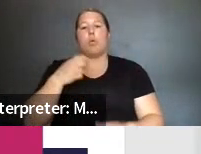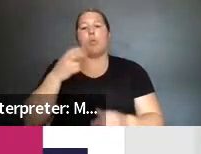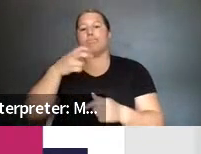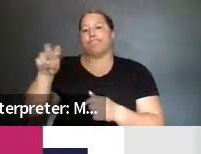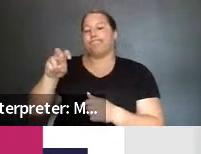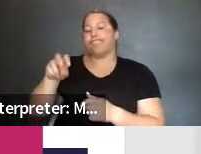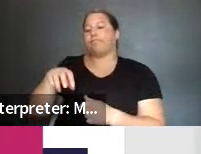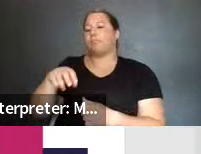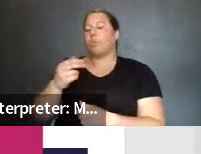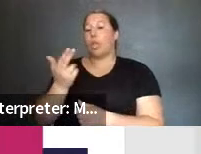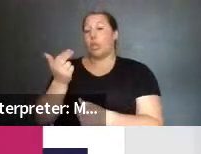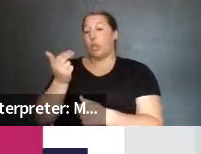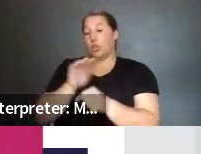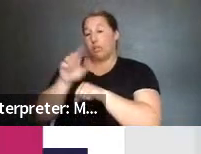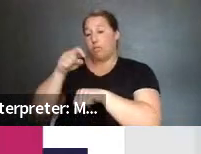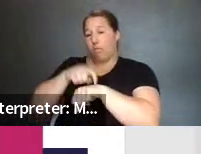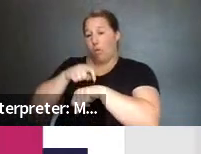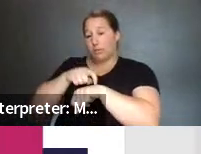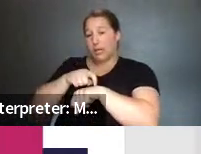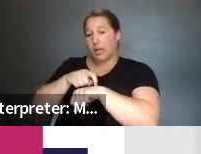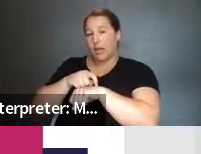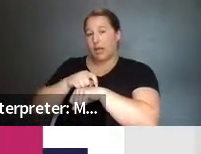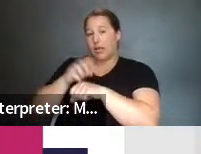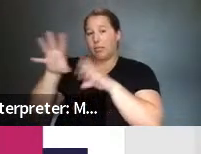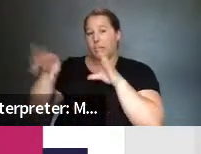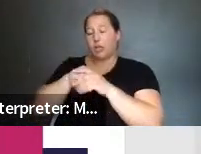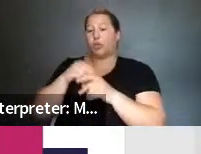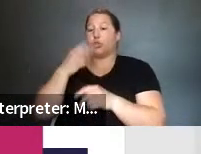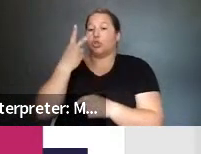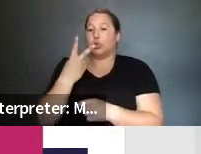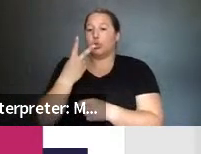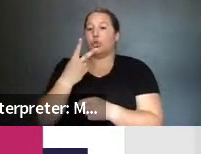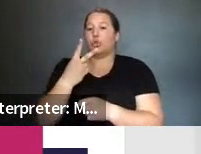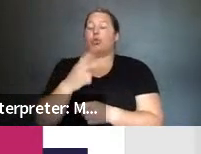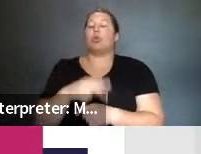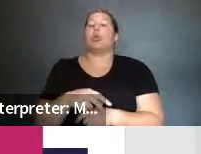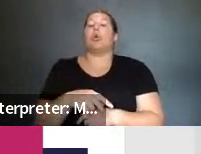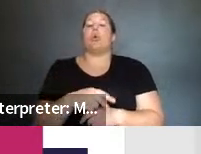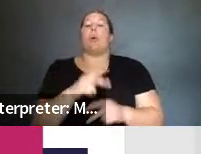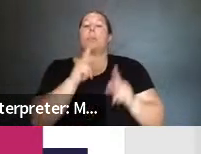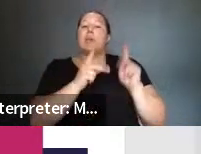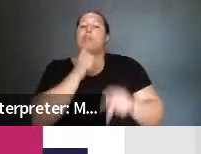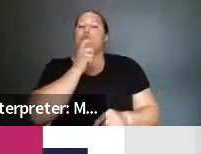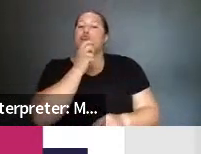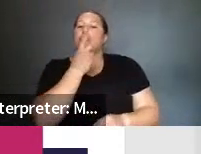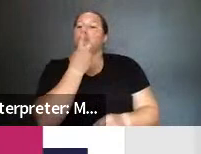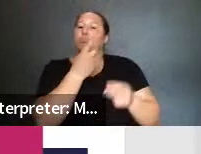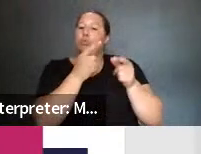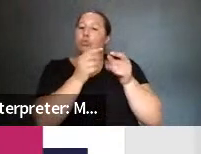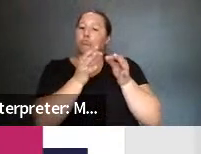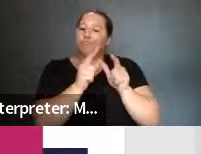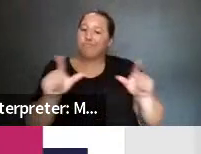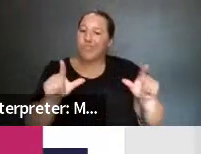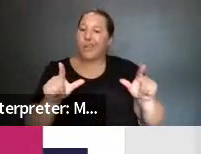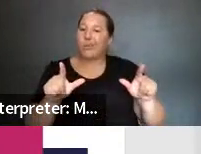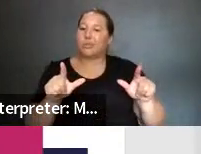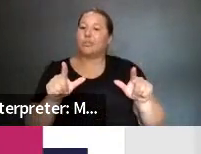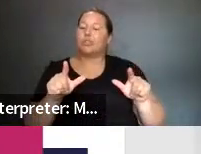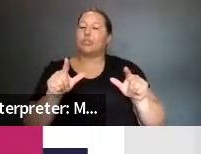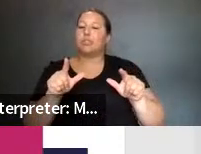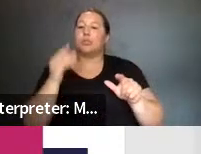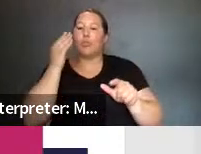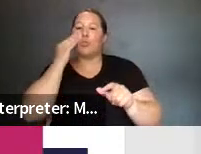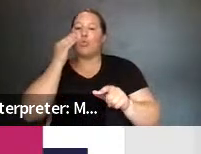that 13 full-time includes 2 bilingual emergency response social workers. Then we have